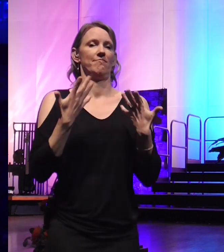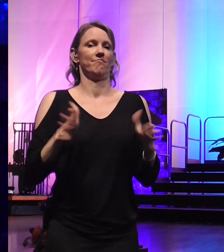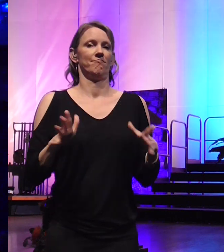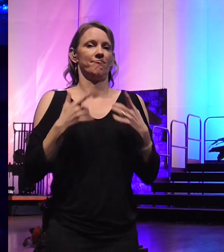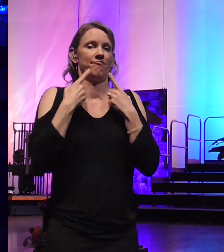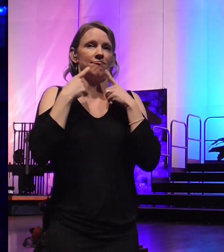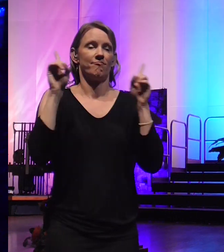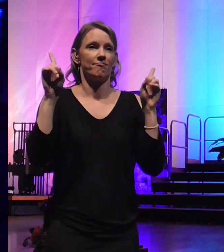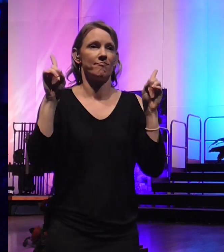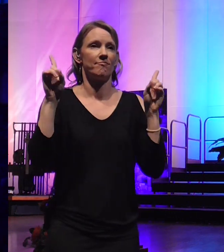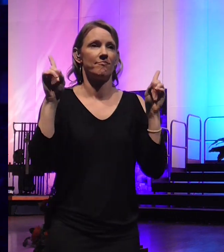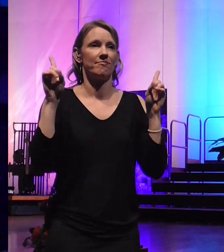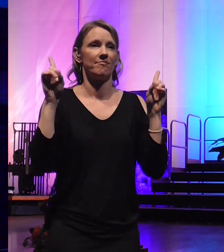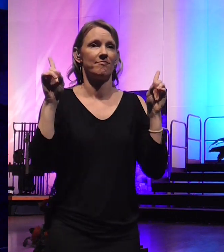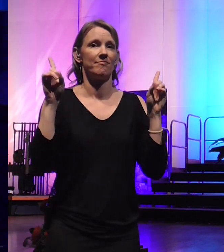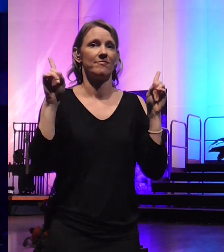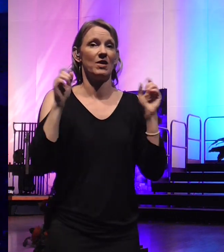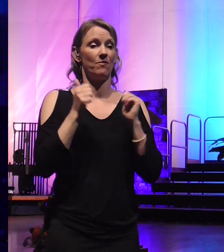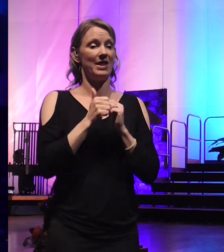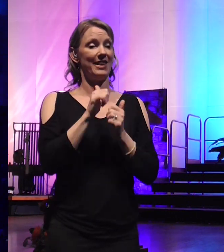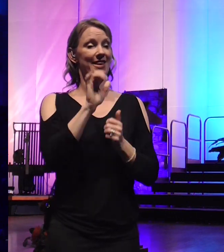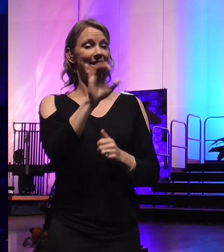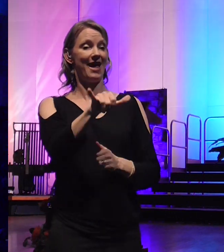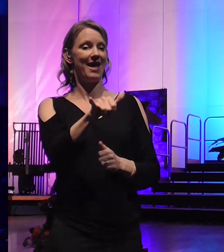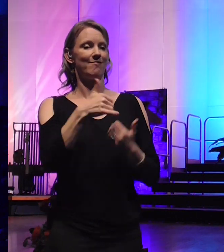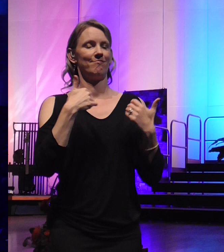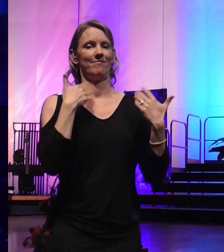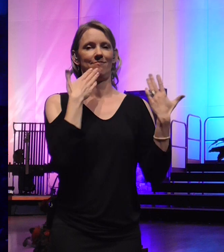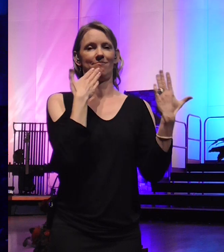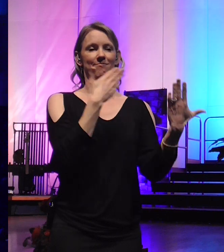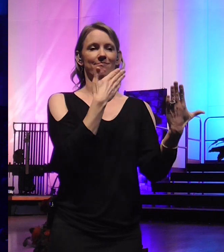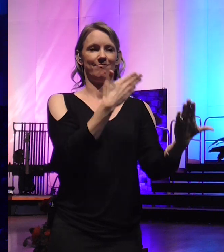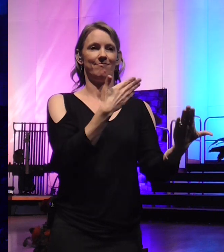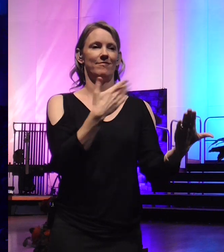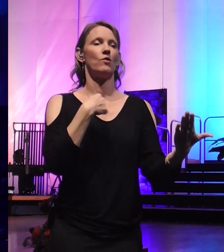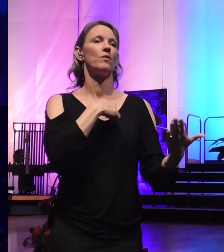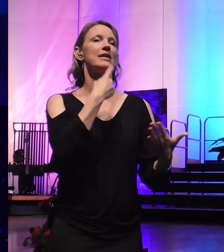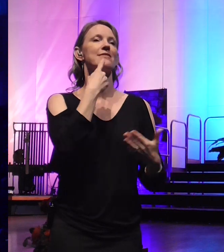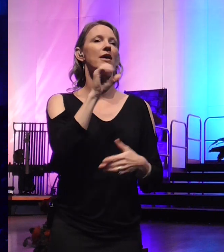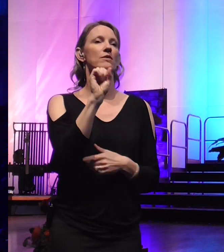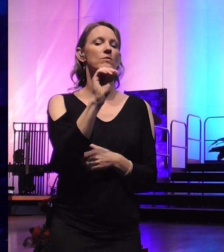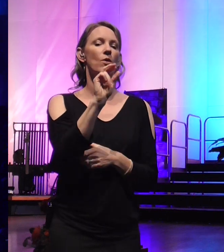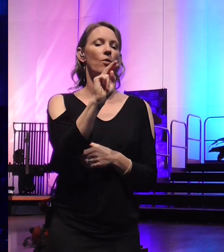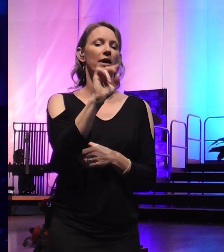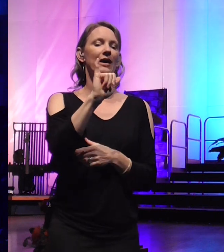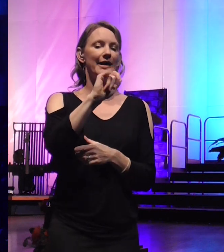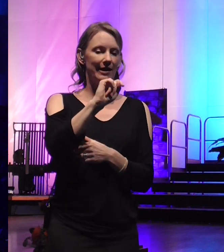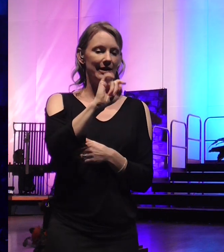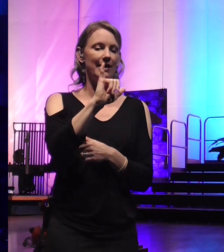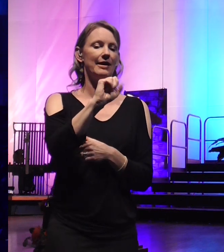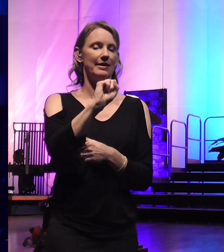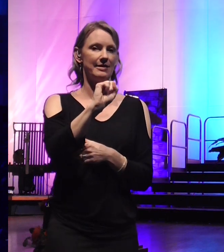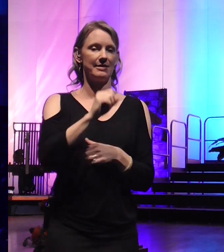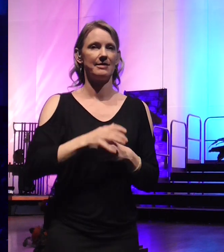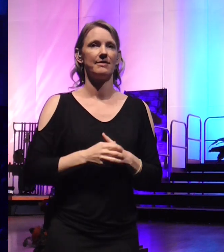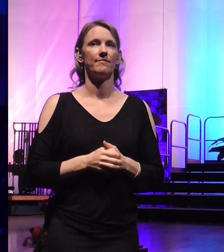done. And with that thanksgiving, we say, and so it is.